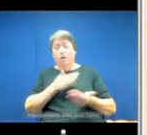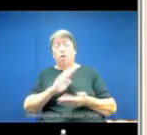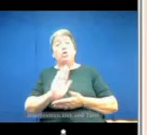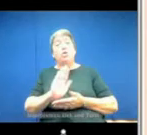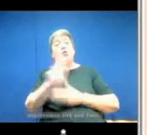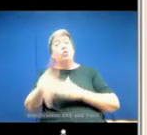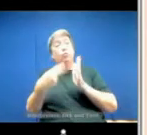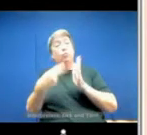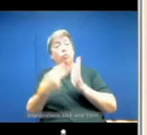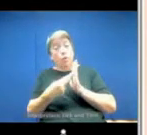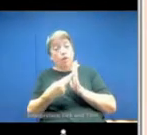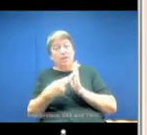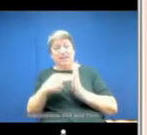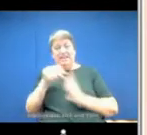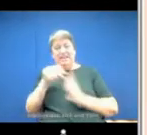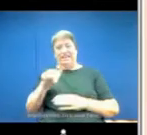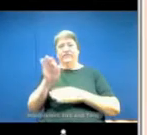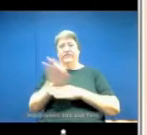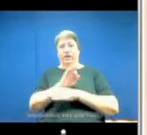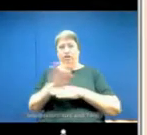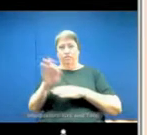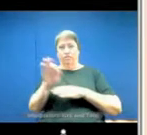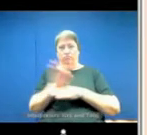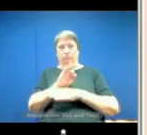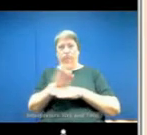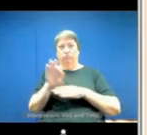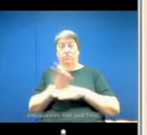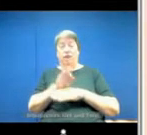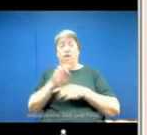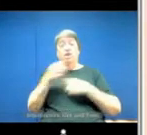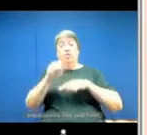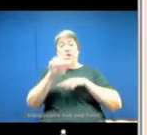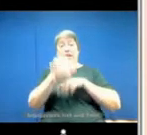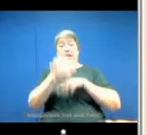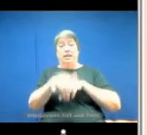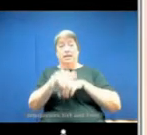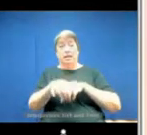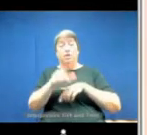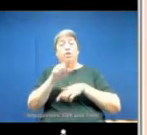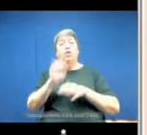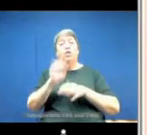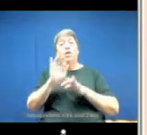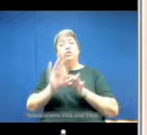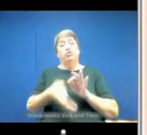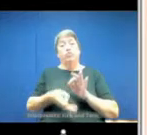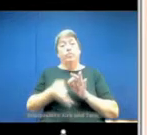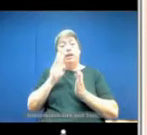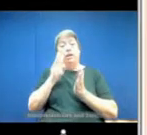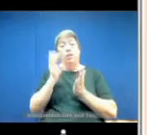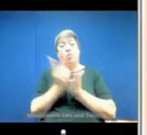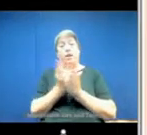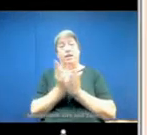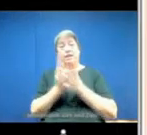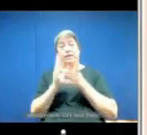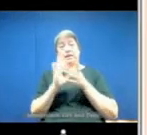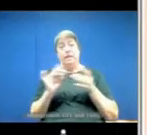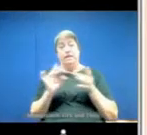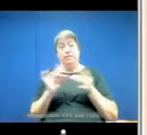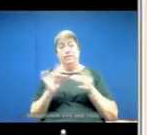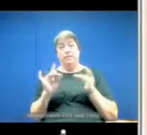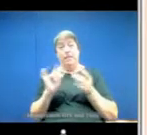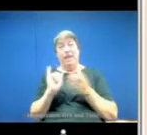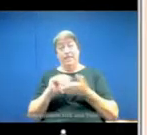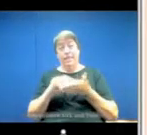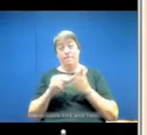interpreting. And in a deposition, you're interpreting witness testimony, which makes you a proceedings interpreter.